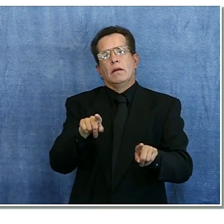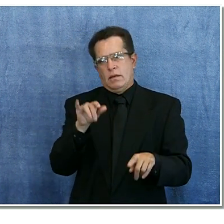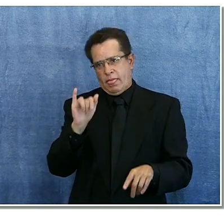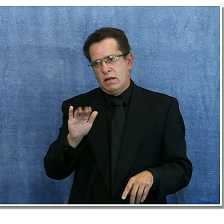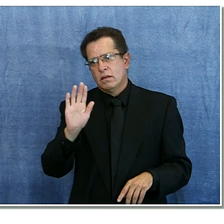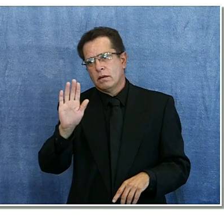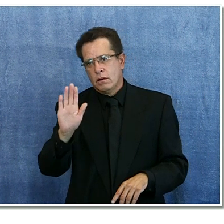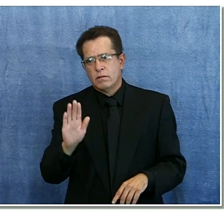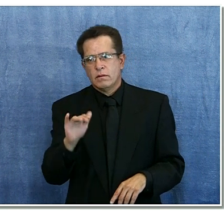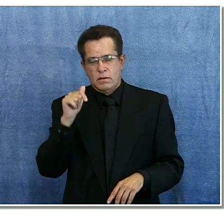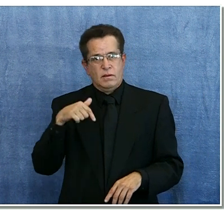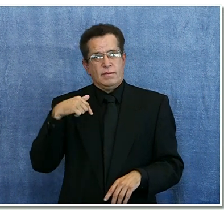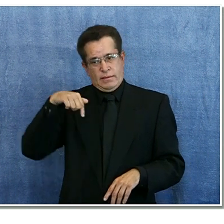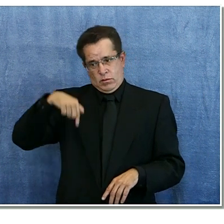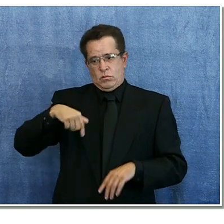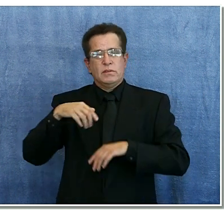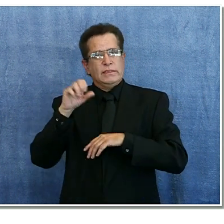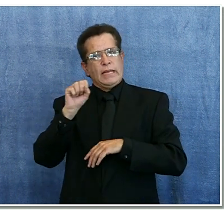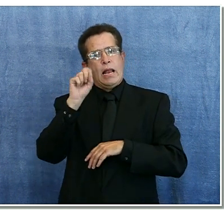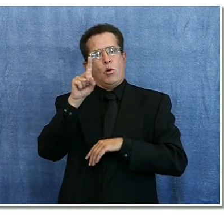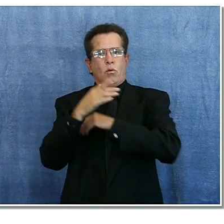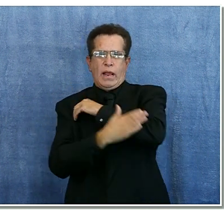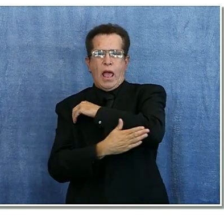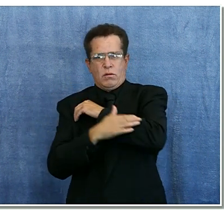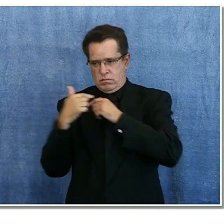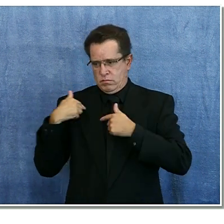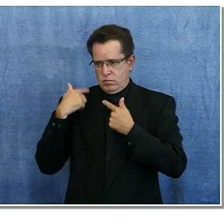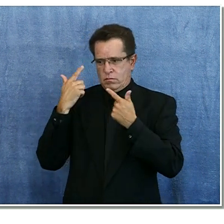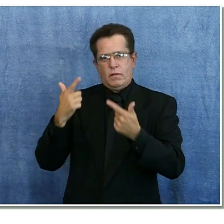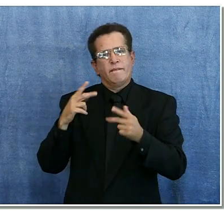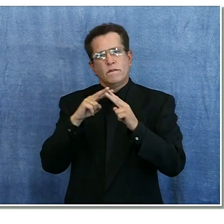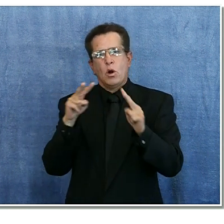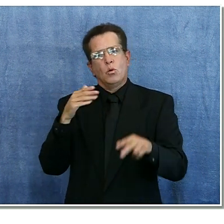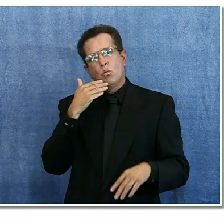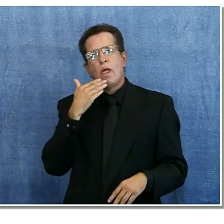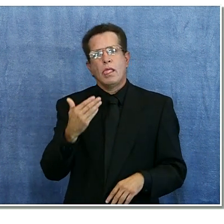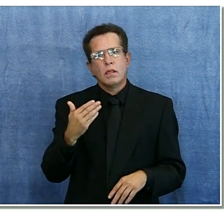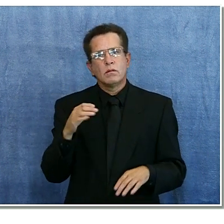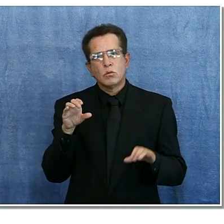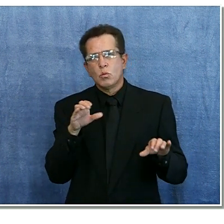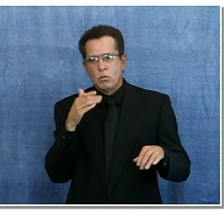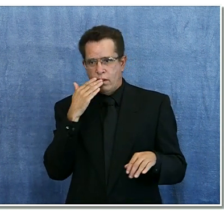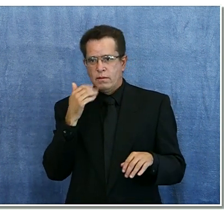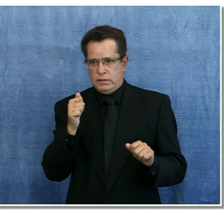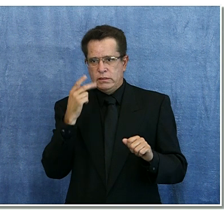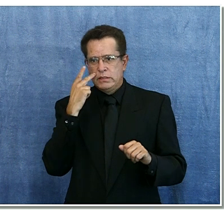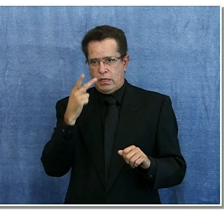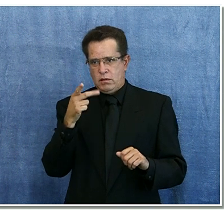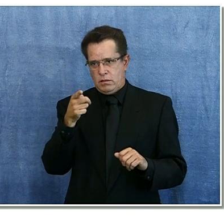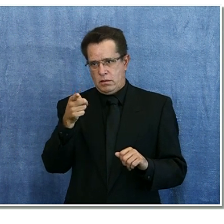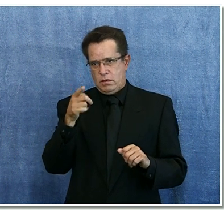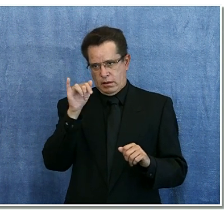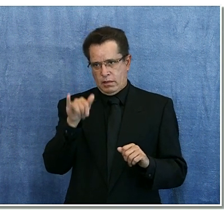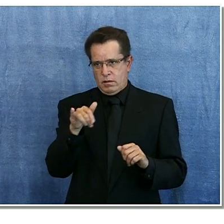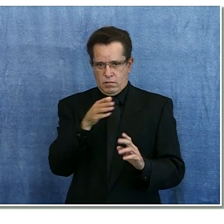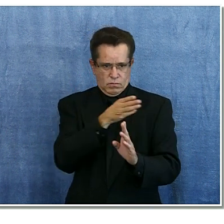the county had done so well, and that's indicated in the 2/3 of the epi curve